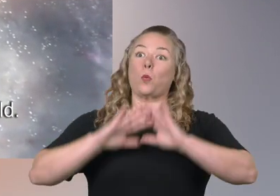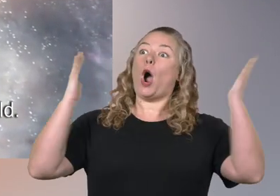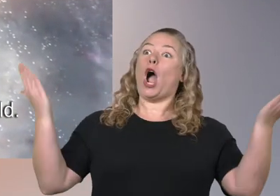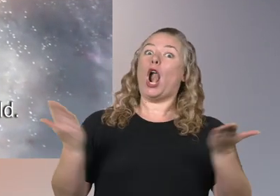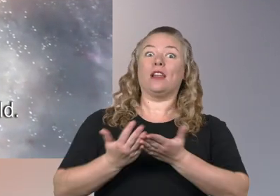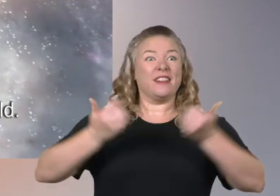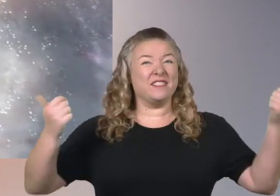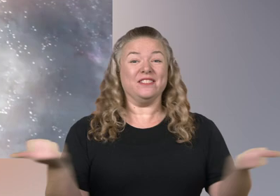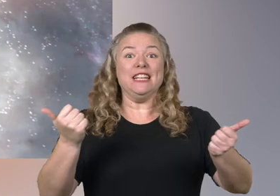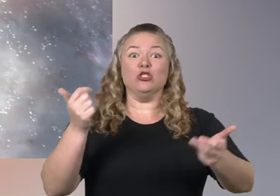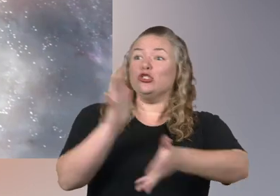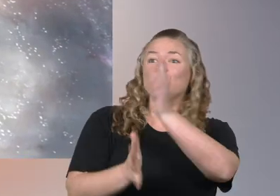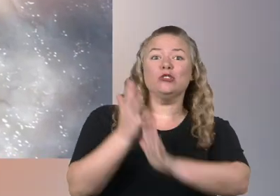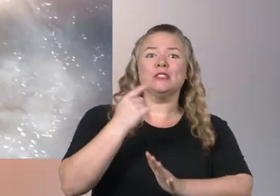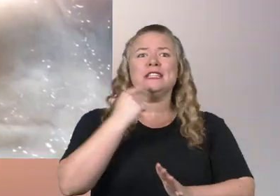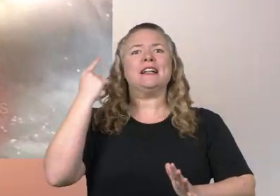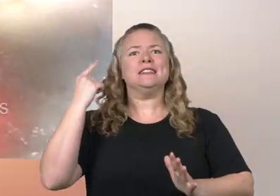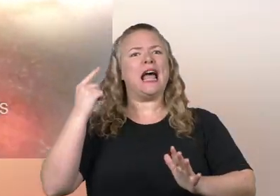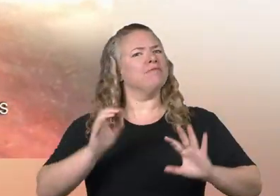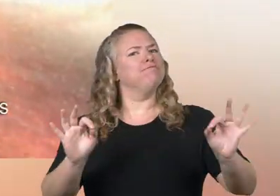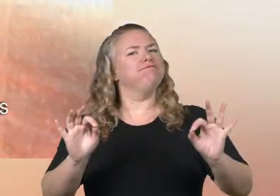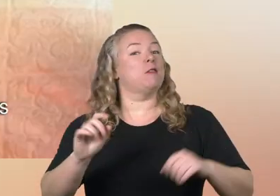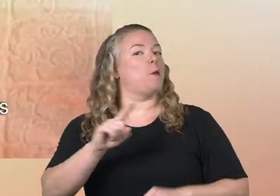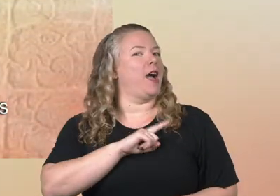Why the world didn't end yesterday.